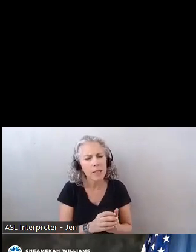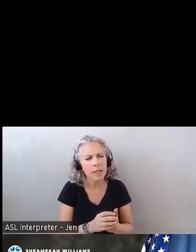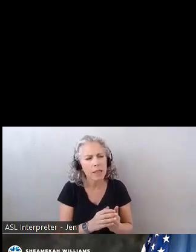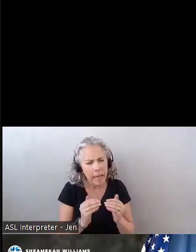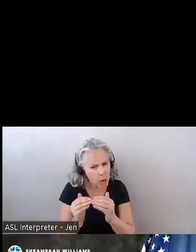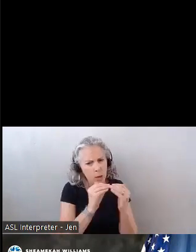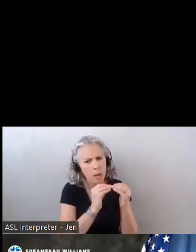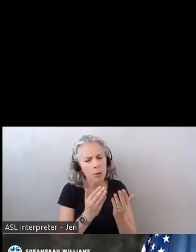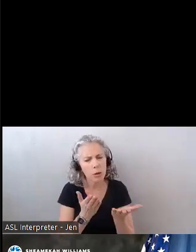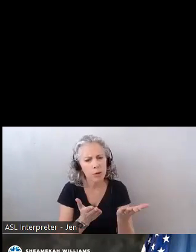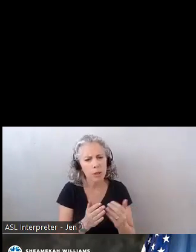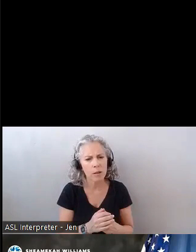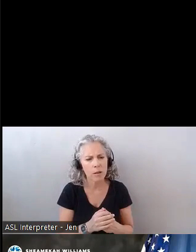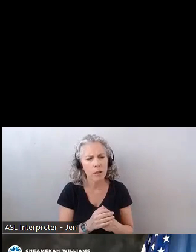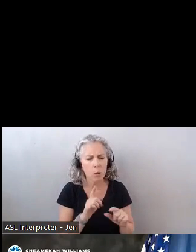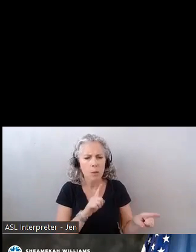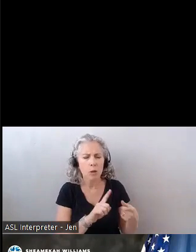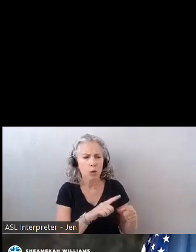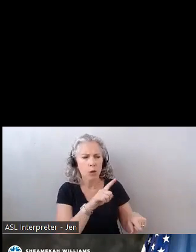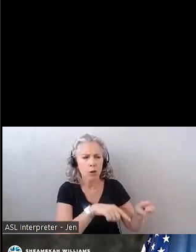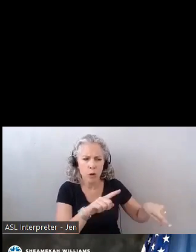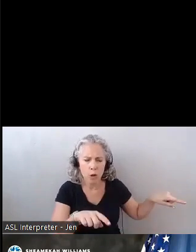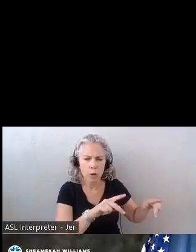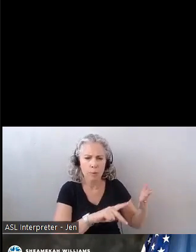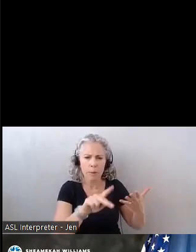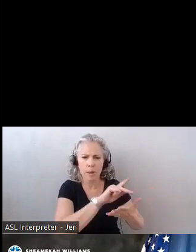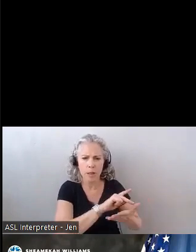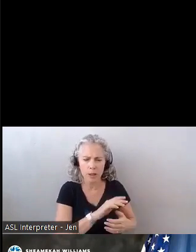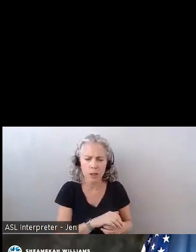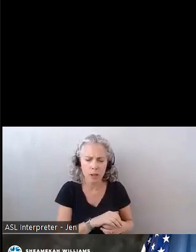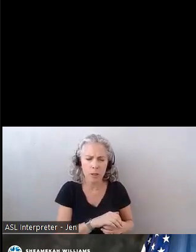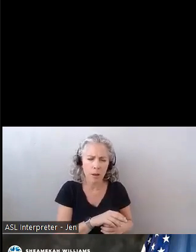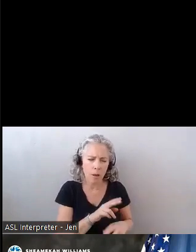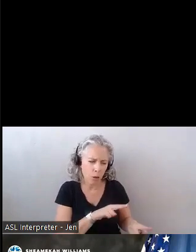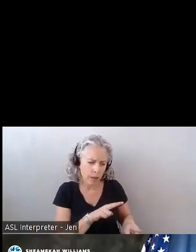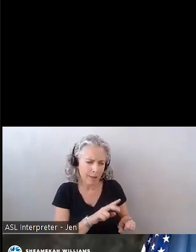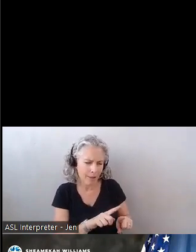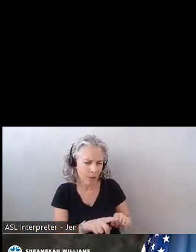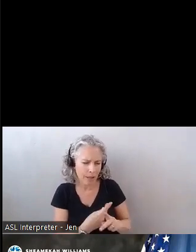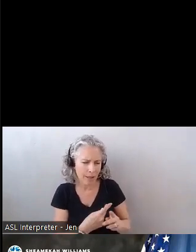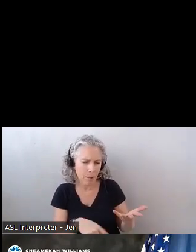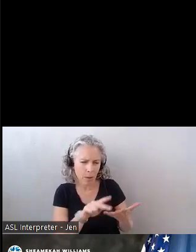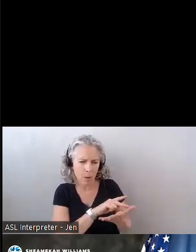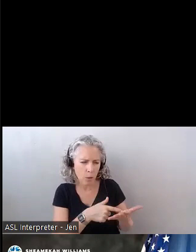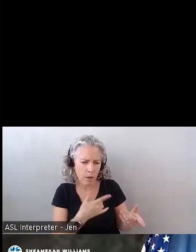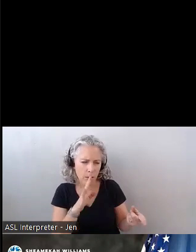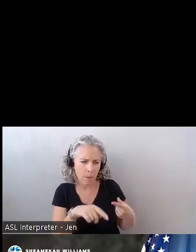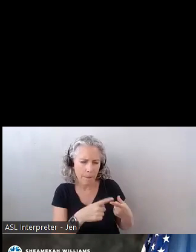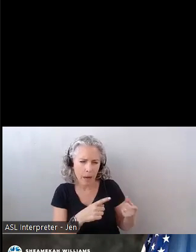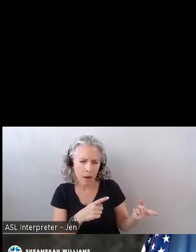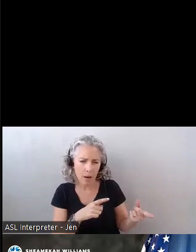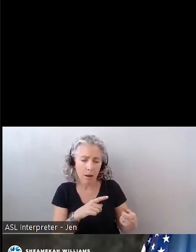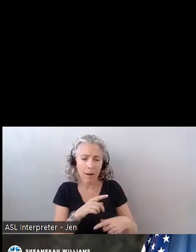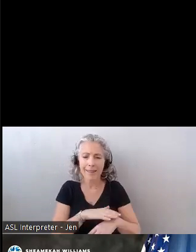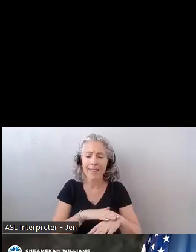equitable and responsive to the diverse populations as we talk to young people, really looking at different populations, where they're talking about Native families, where